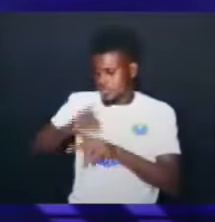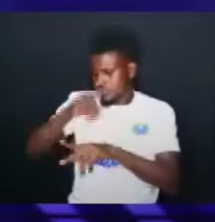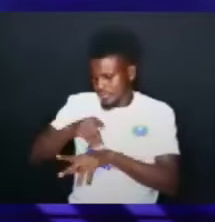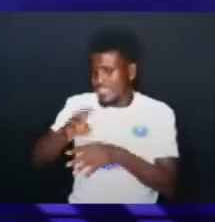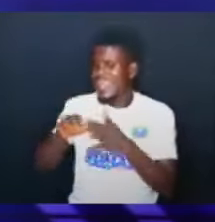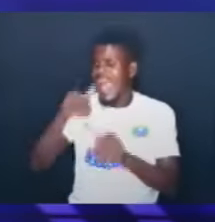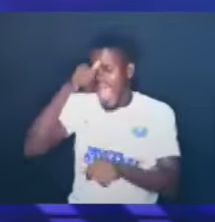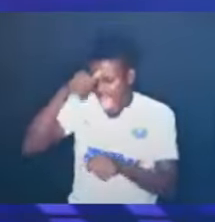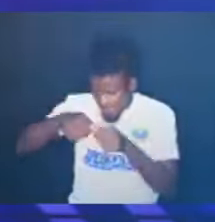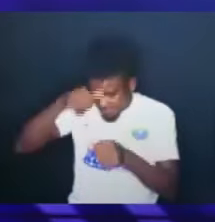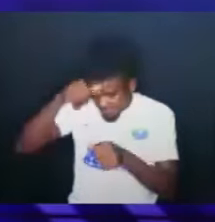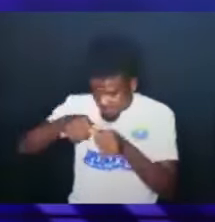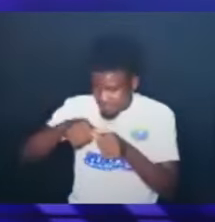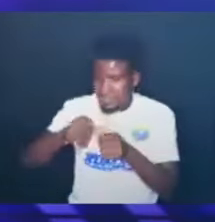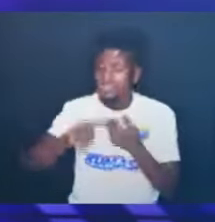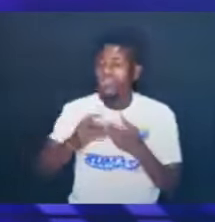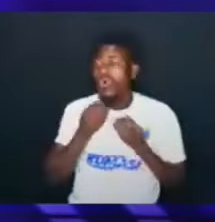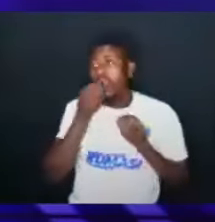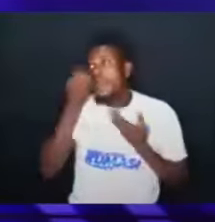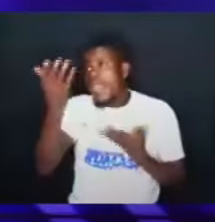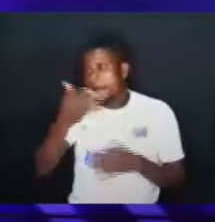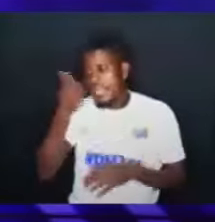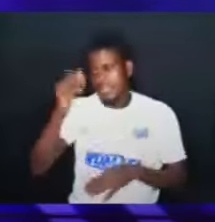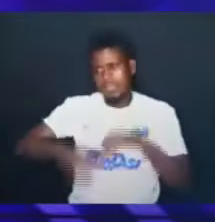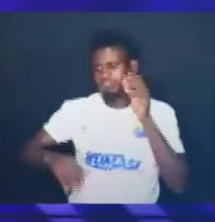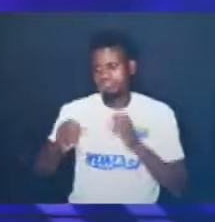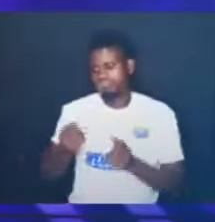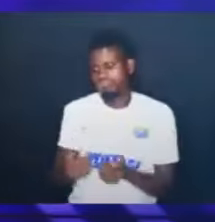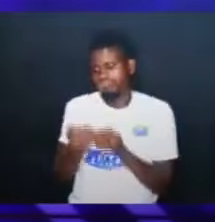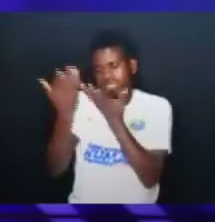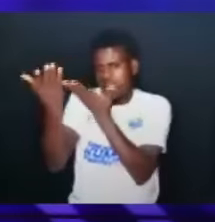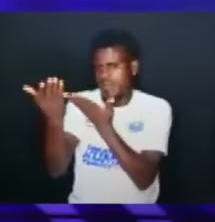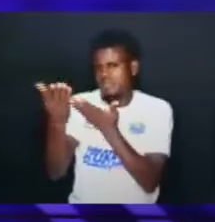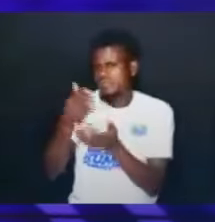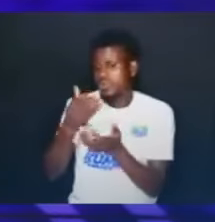Then remember that to obey is better than to sacrifice.